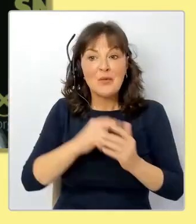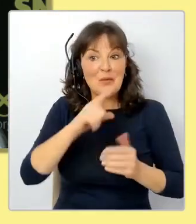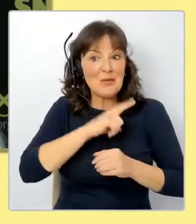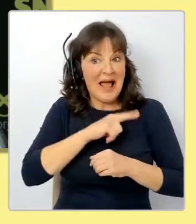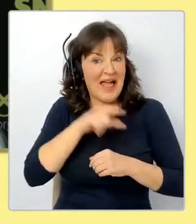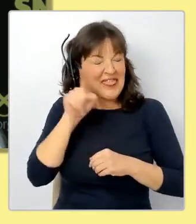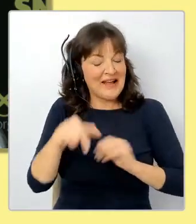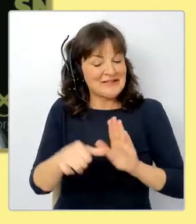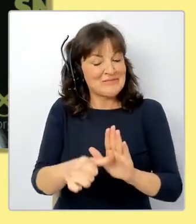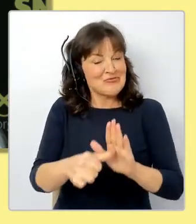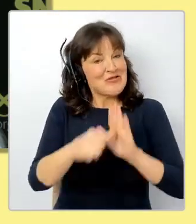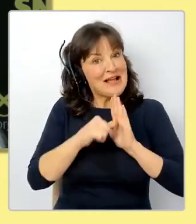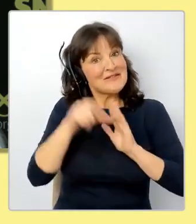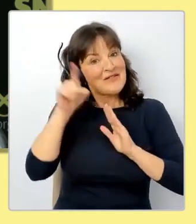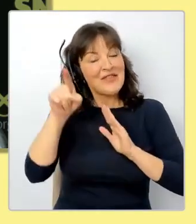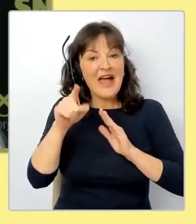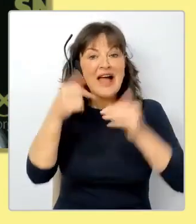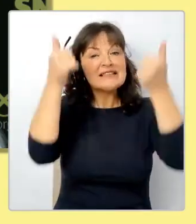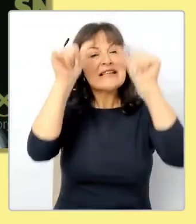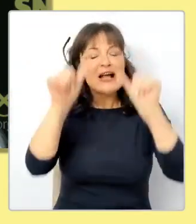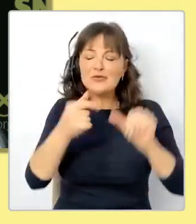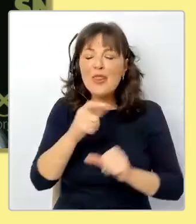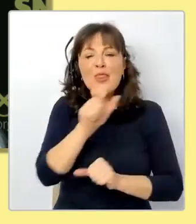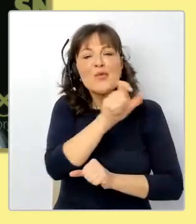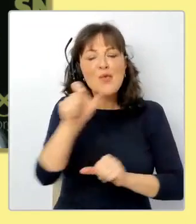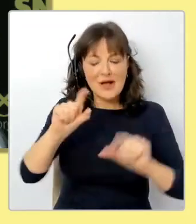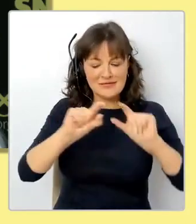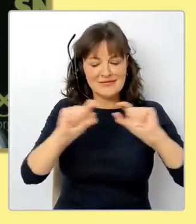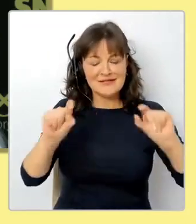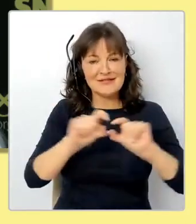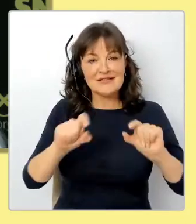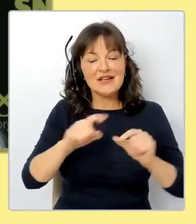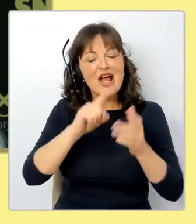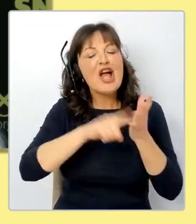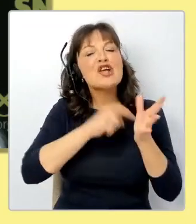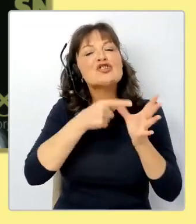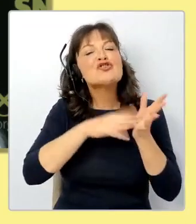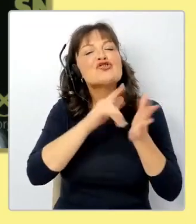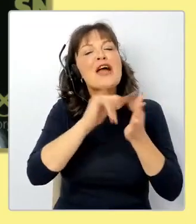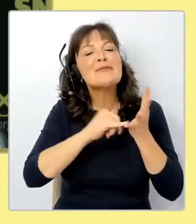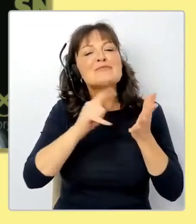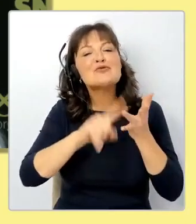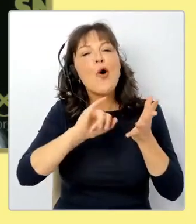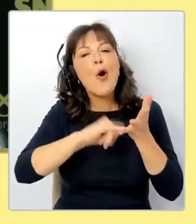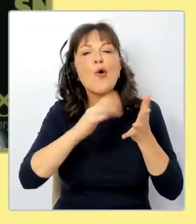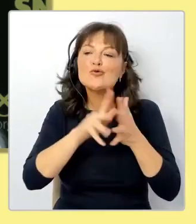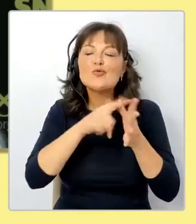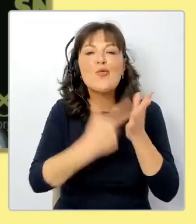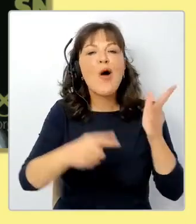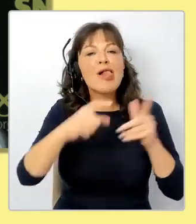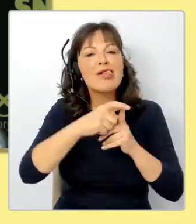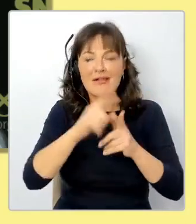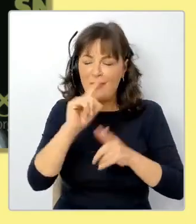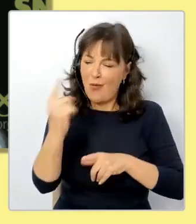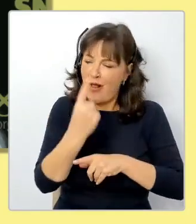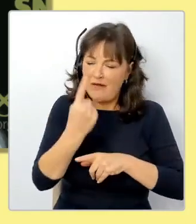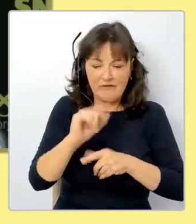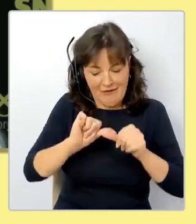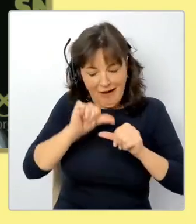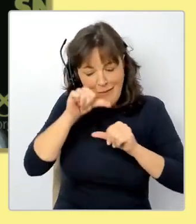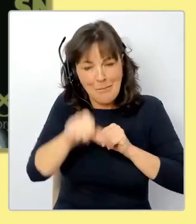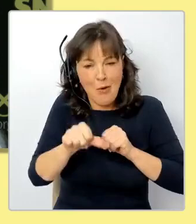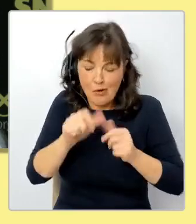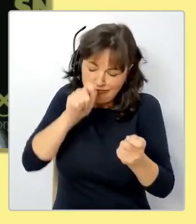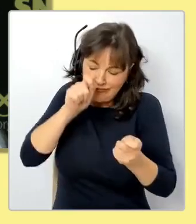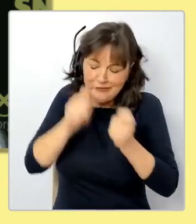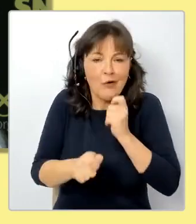impressive thing about that statue is the words on it. This was James Oswald, one of the first post-reform MP for